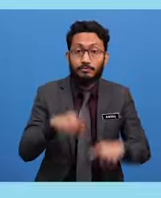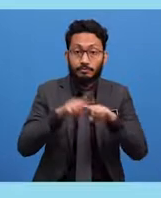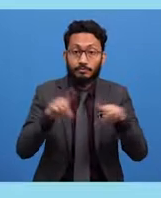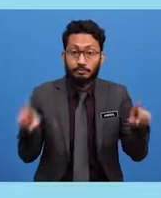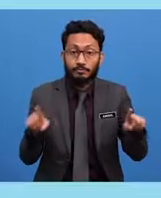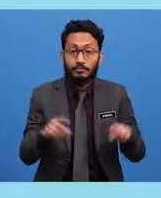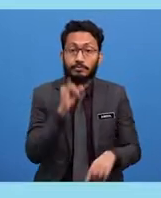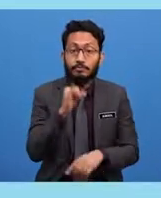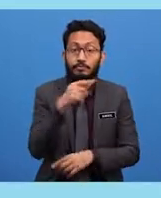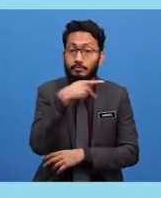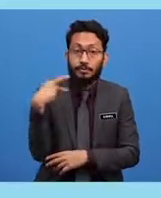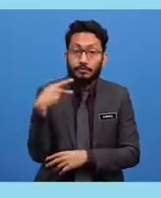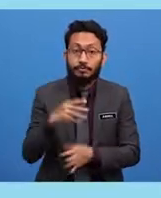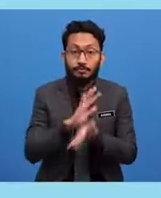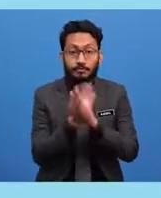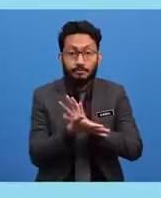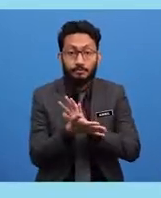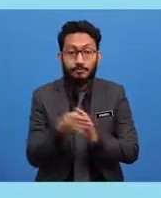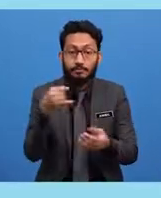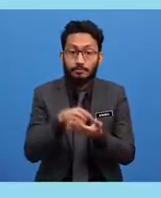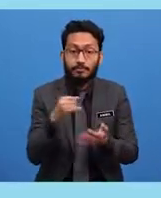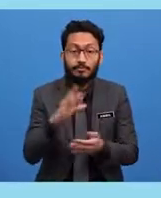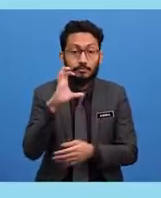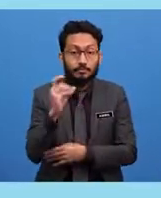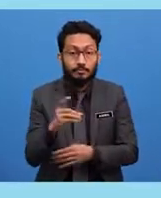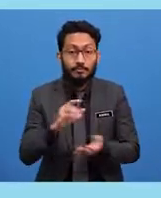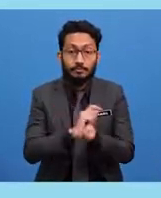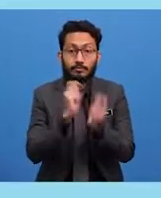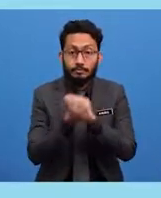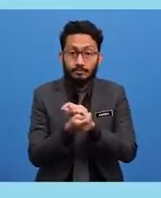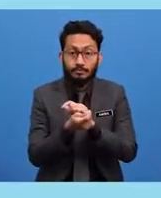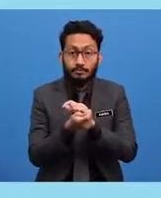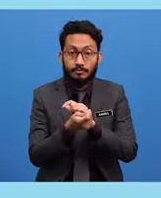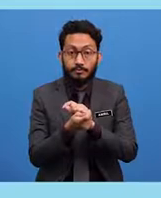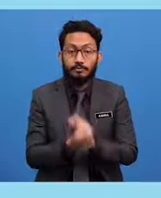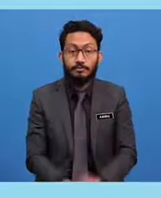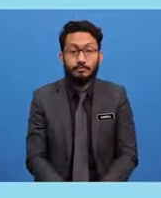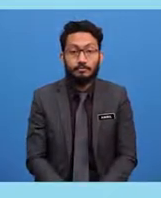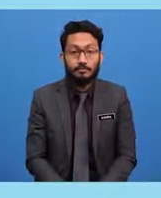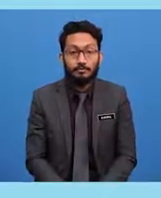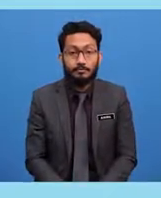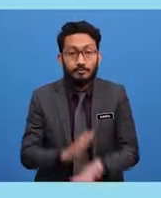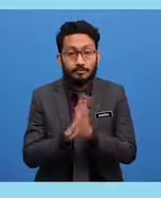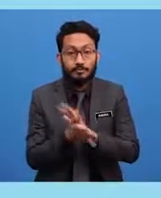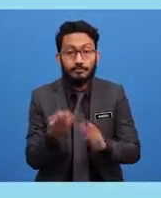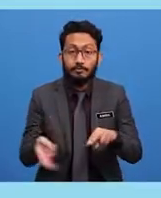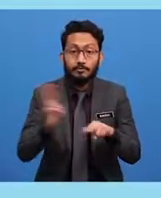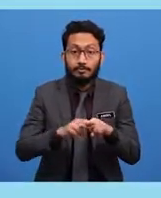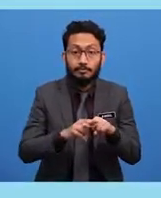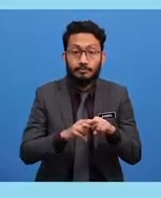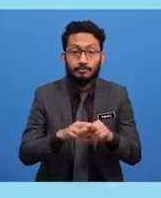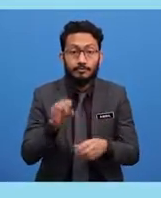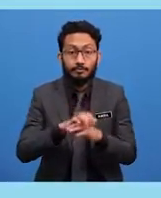a verb. Therefore, it could change over the course of time. So we add the ending